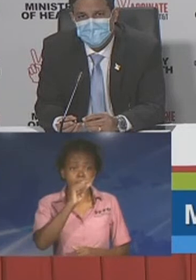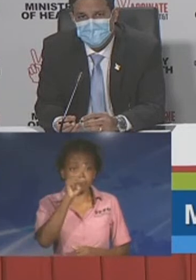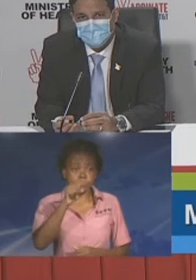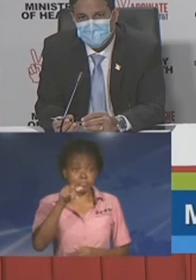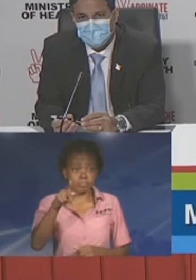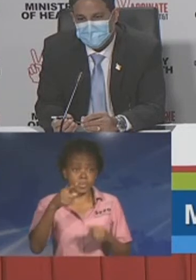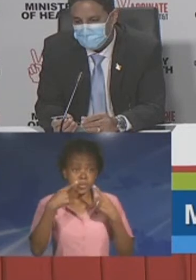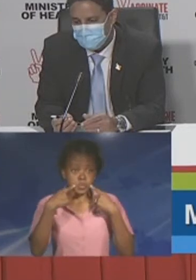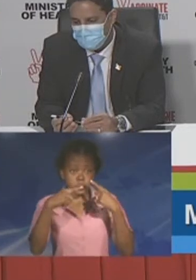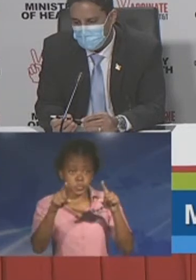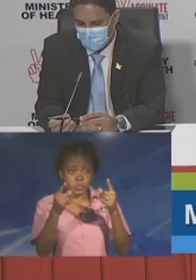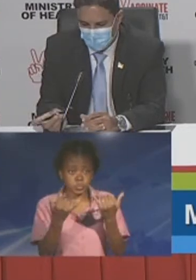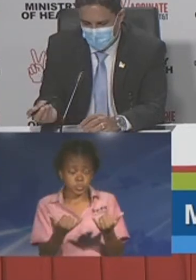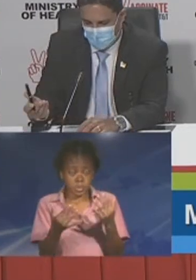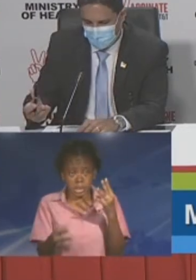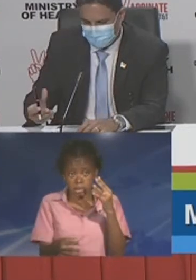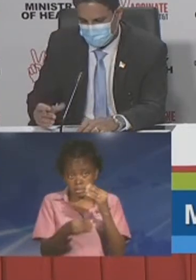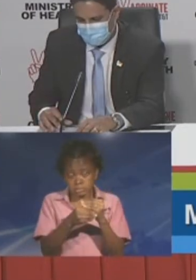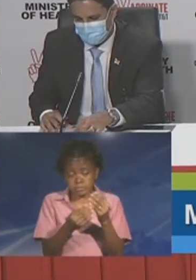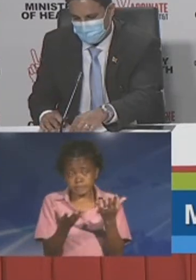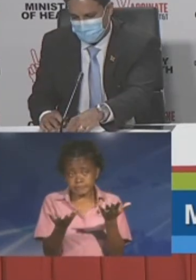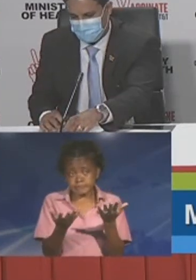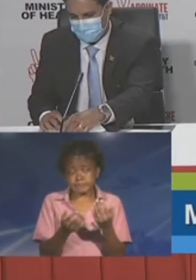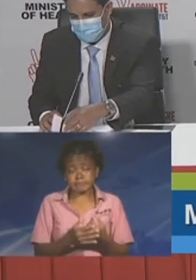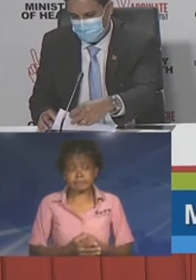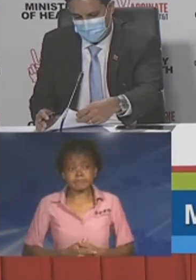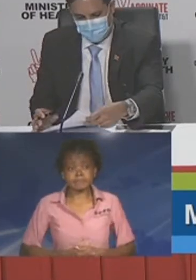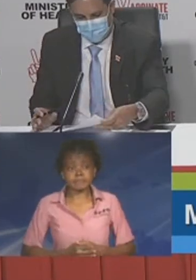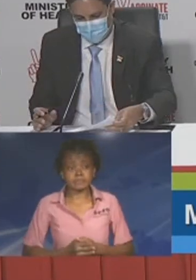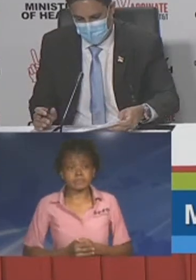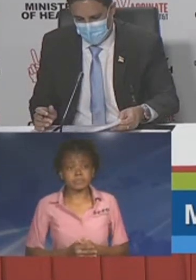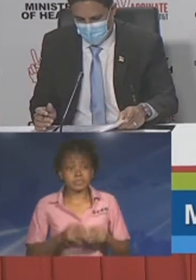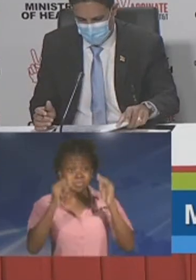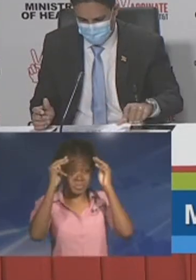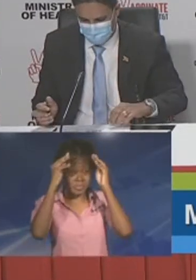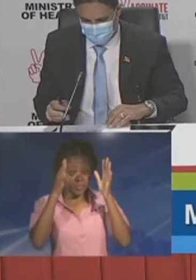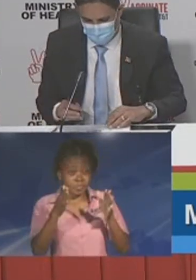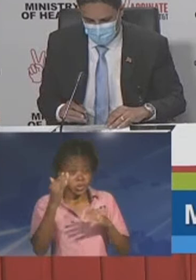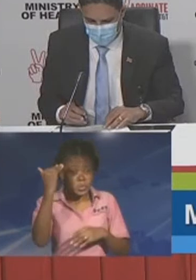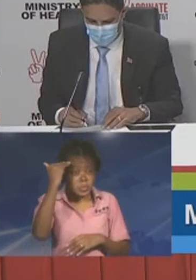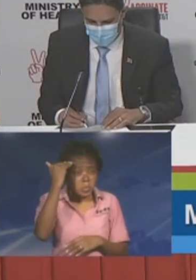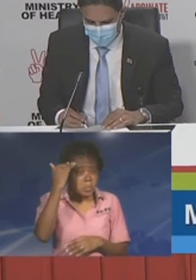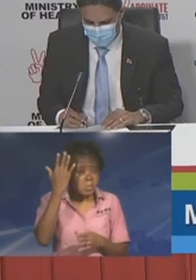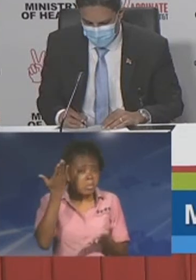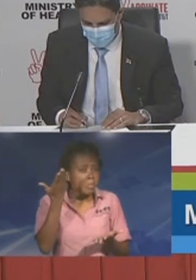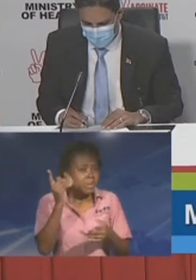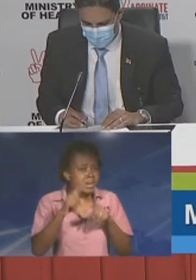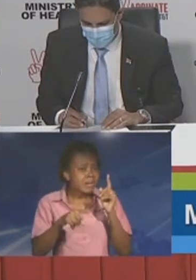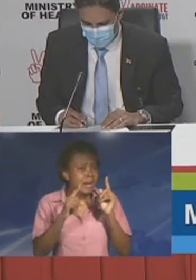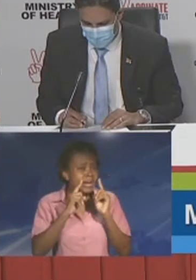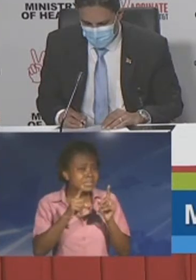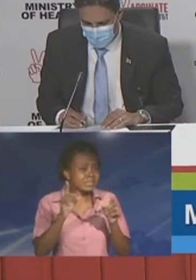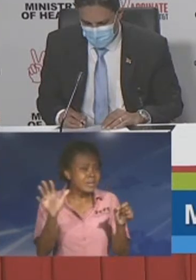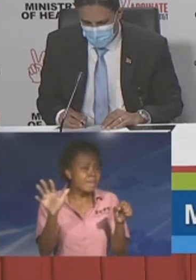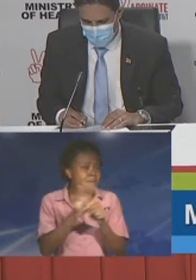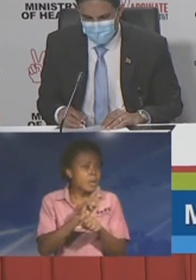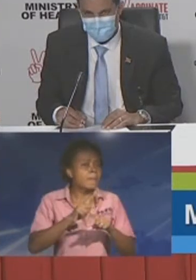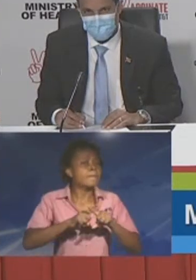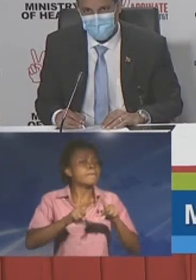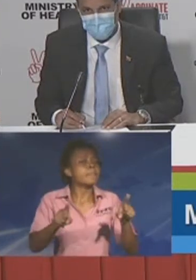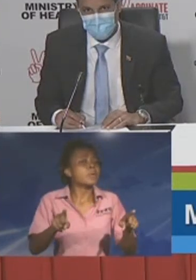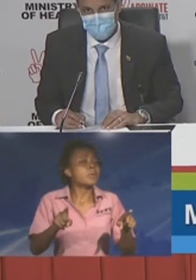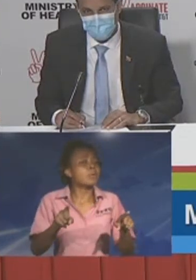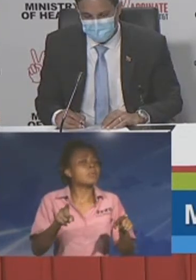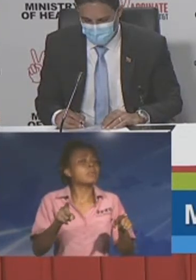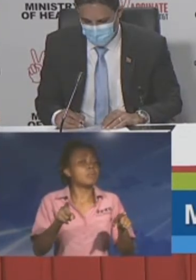Hi, thanks again. Minister, I know you may not be able to give a definite answer now, but how long do you think that, based